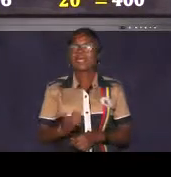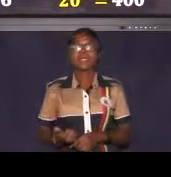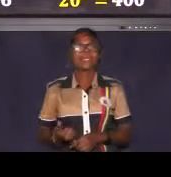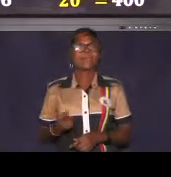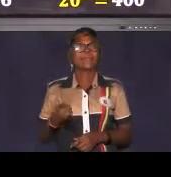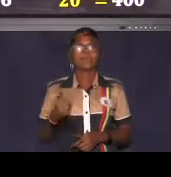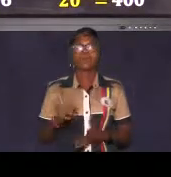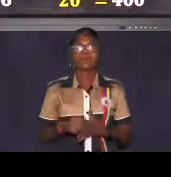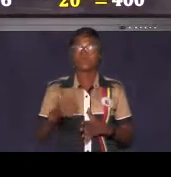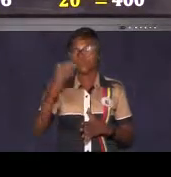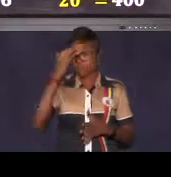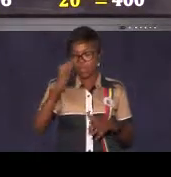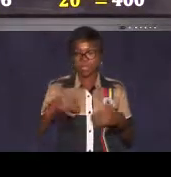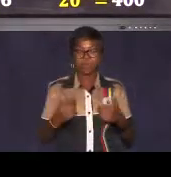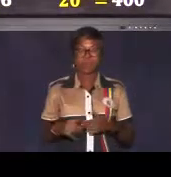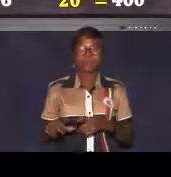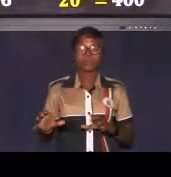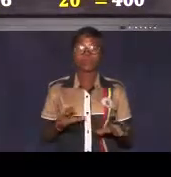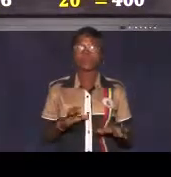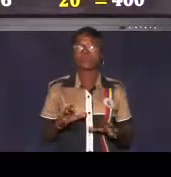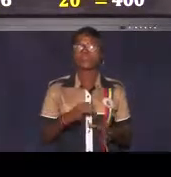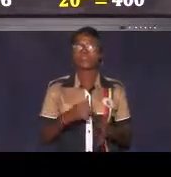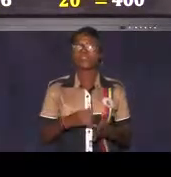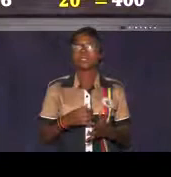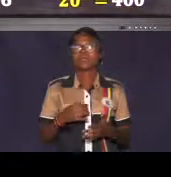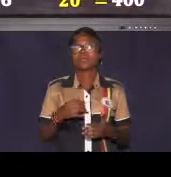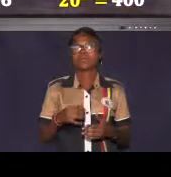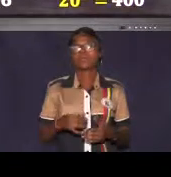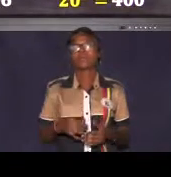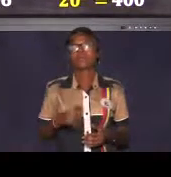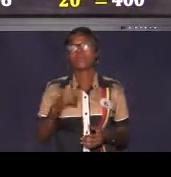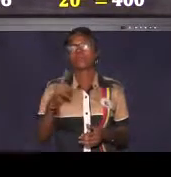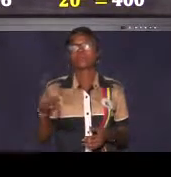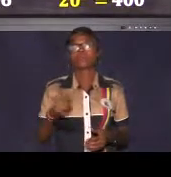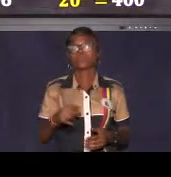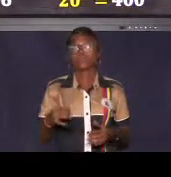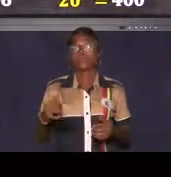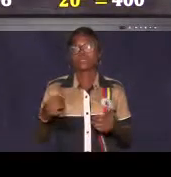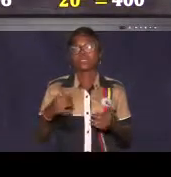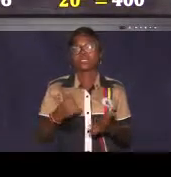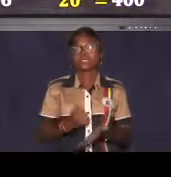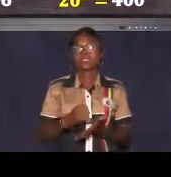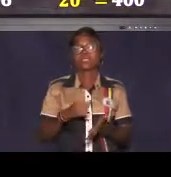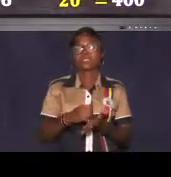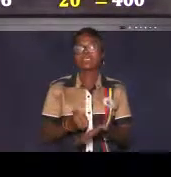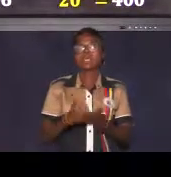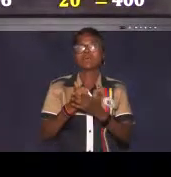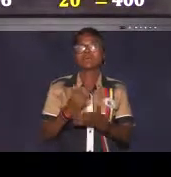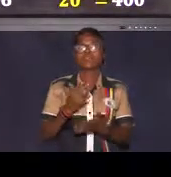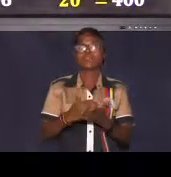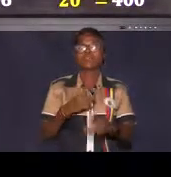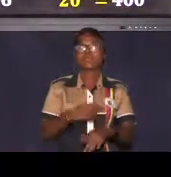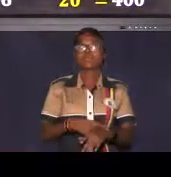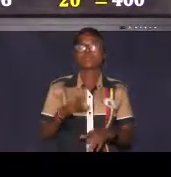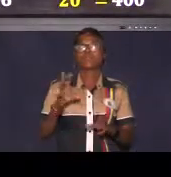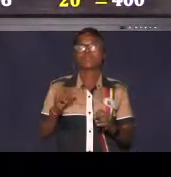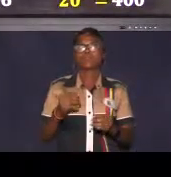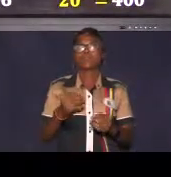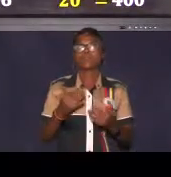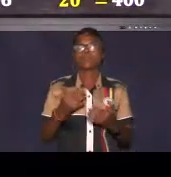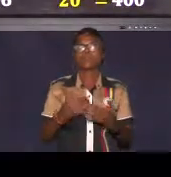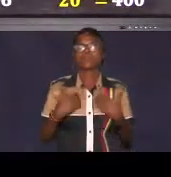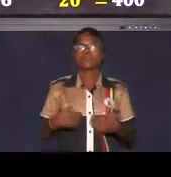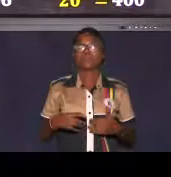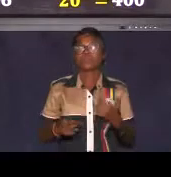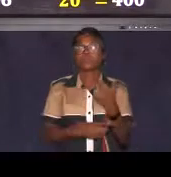methods that you know, and you will have their squares. Although it helps sometimes if you have them in your memory as well, but nobody's going